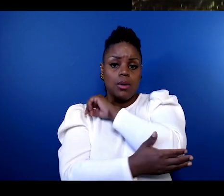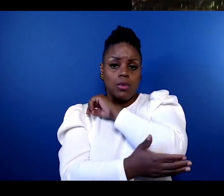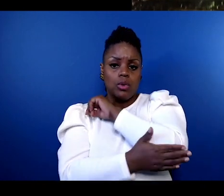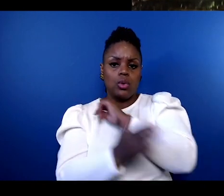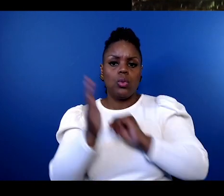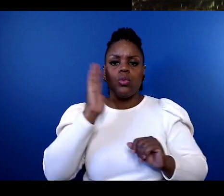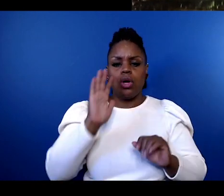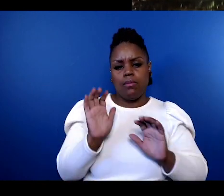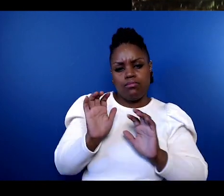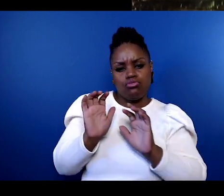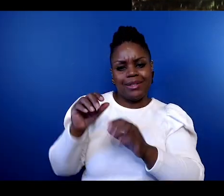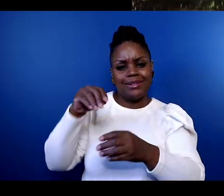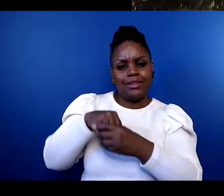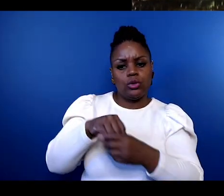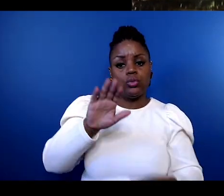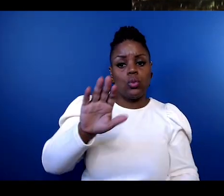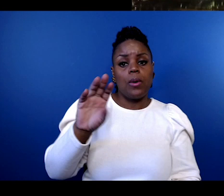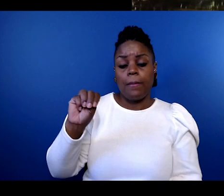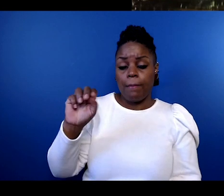stretch the toes out and away.